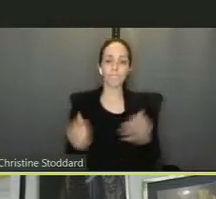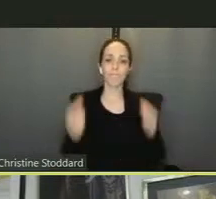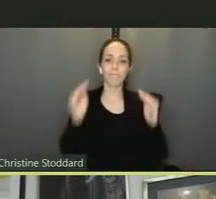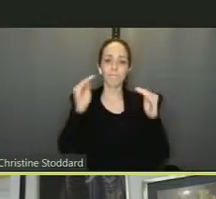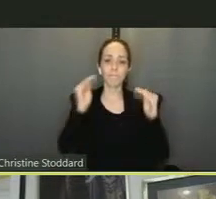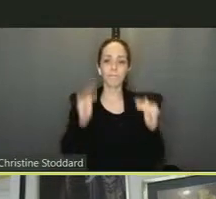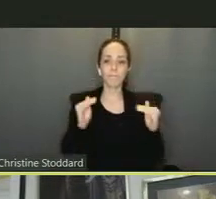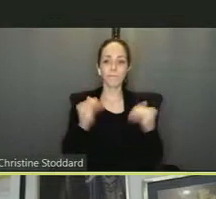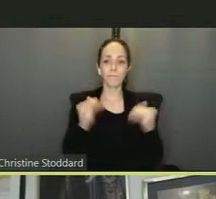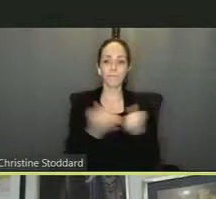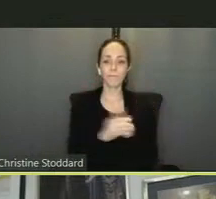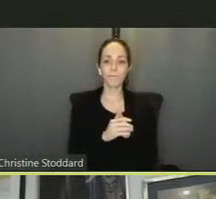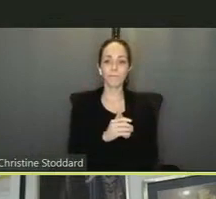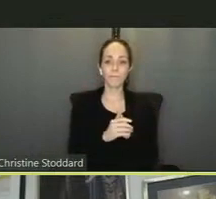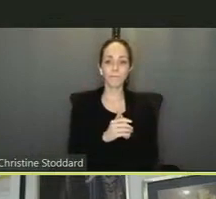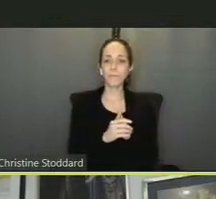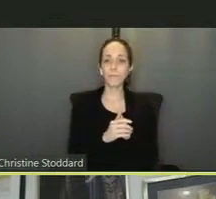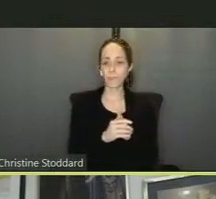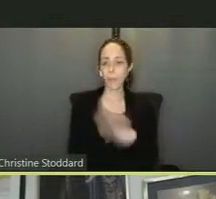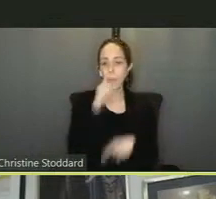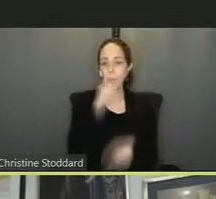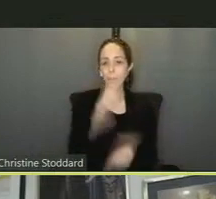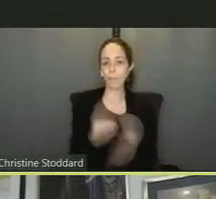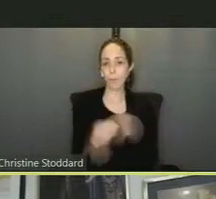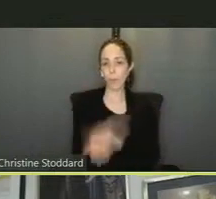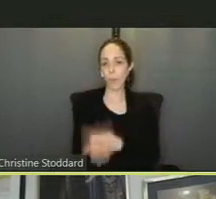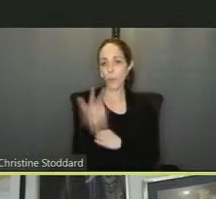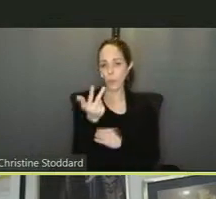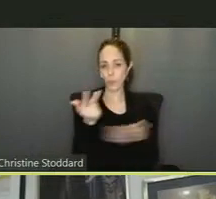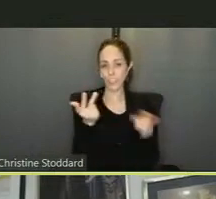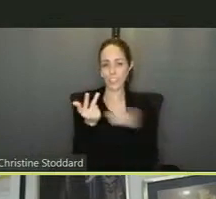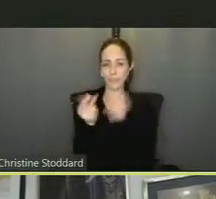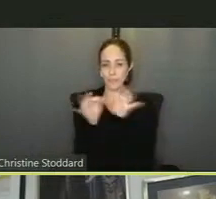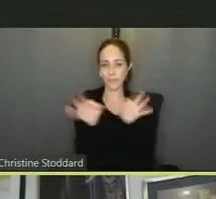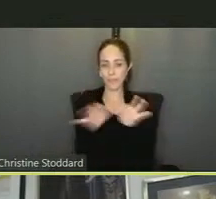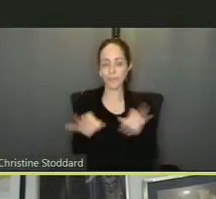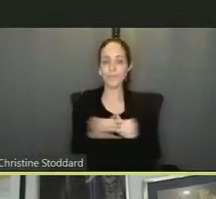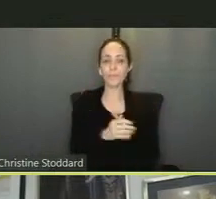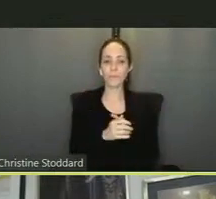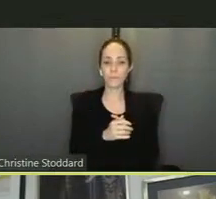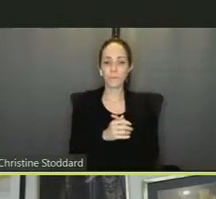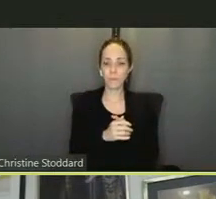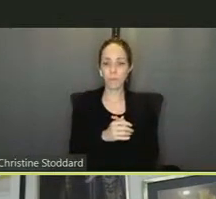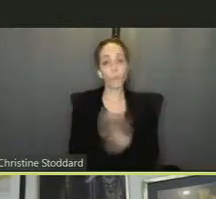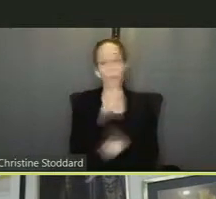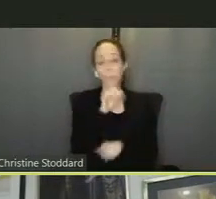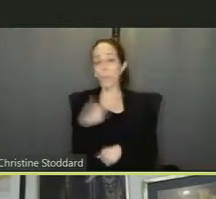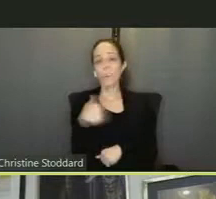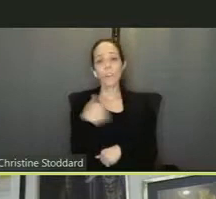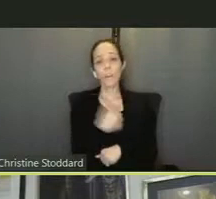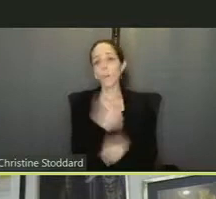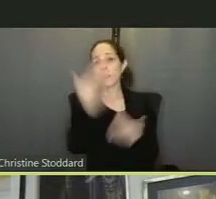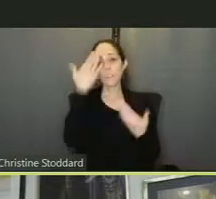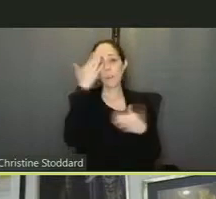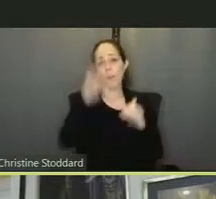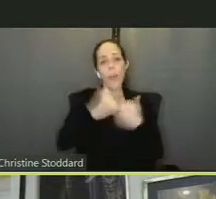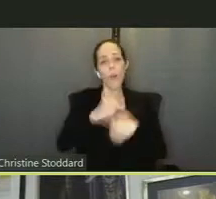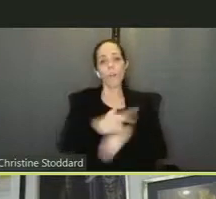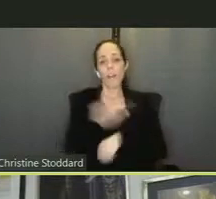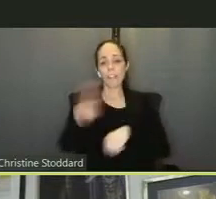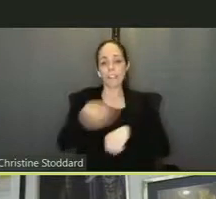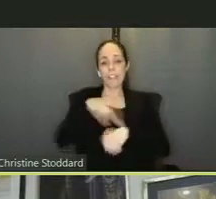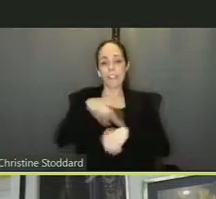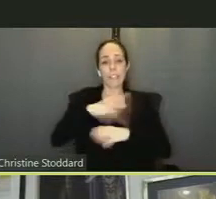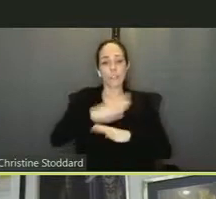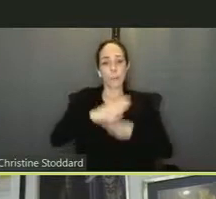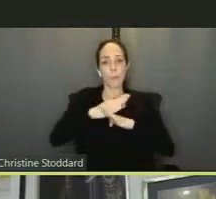So I already had COVID-19 and I won't benefit from the vaccine. So we don't know how long natural immunity lasts, which is the